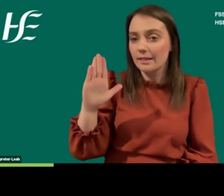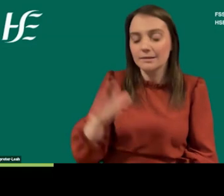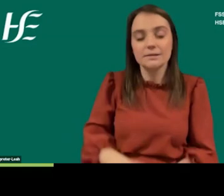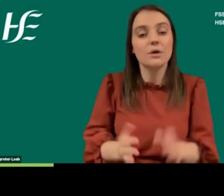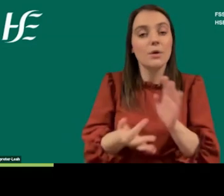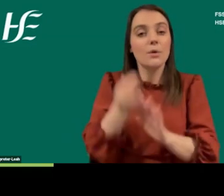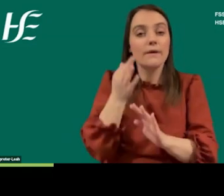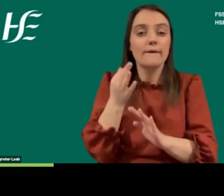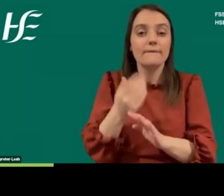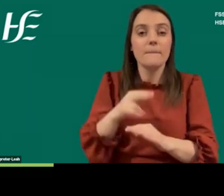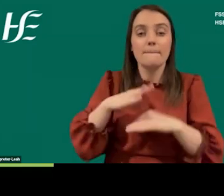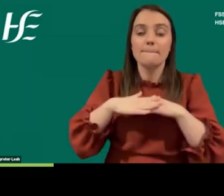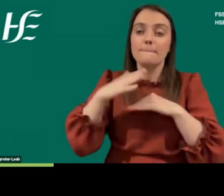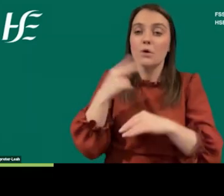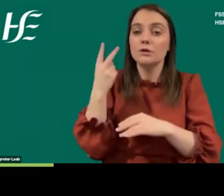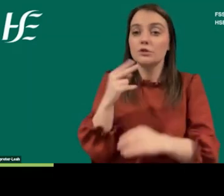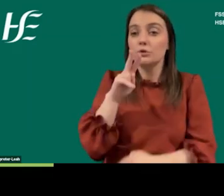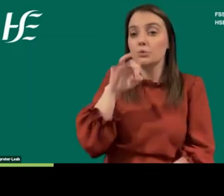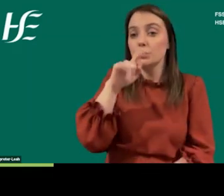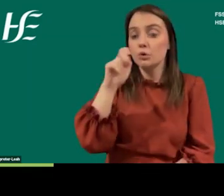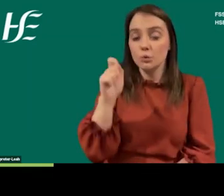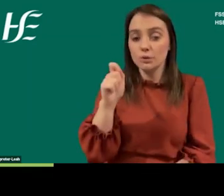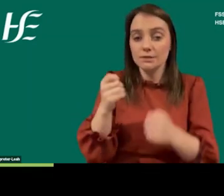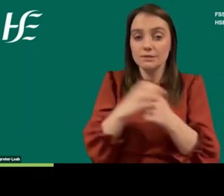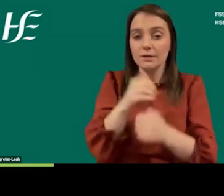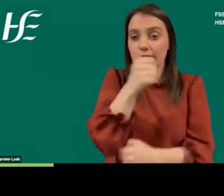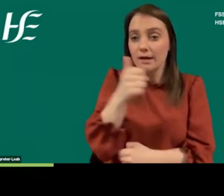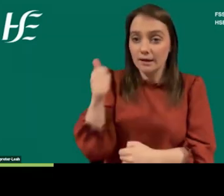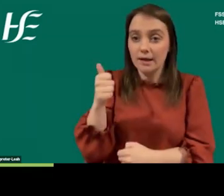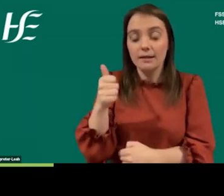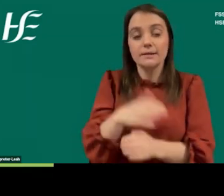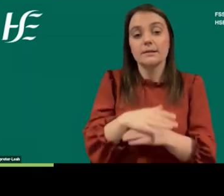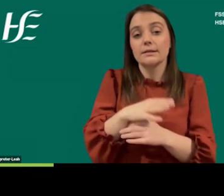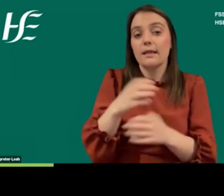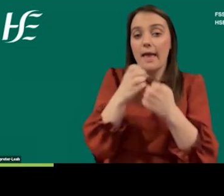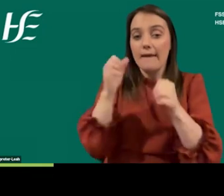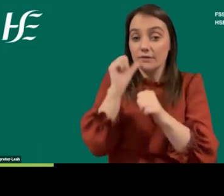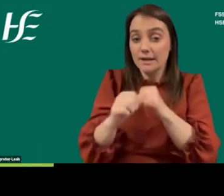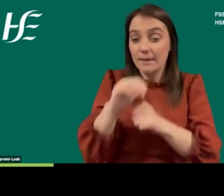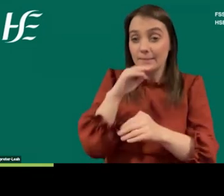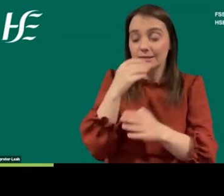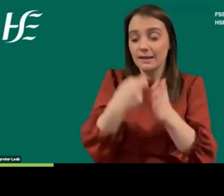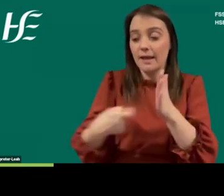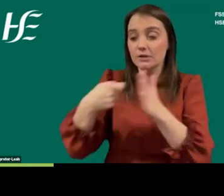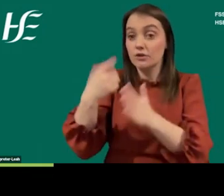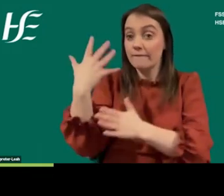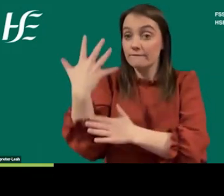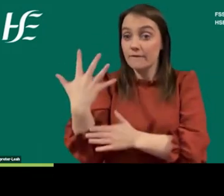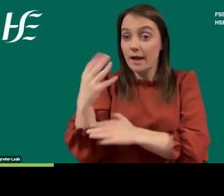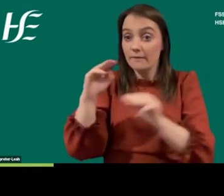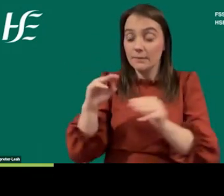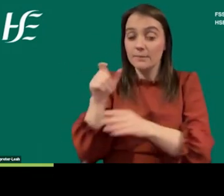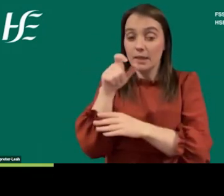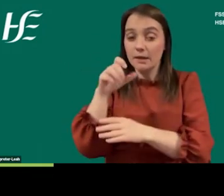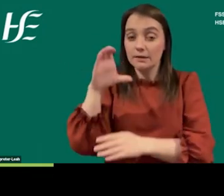you look at taking more than 2 units of alcohol per day, it's an extra 5 cancers per 1,000 women. But if you look at somebody who has a high